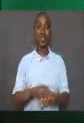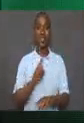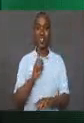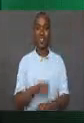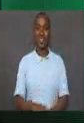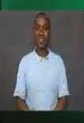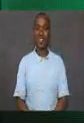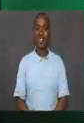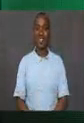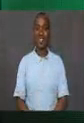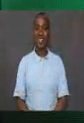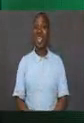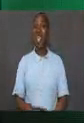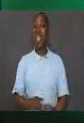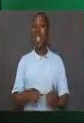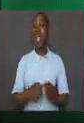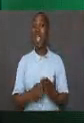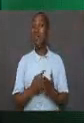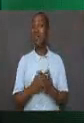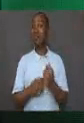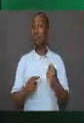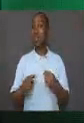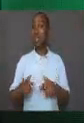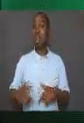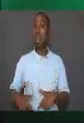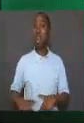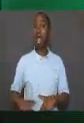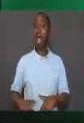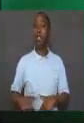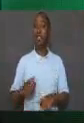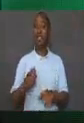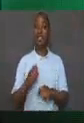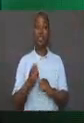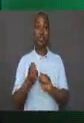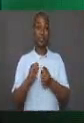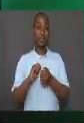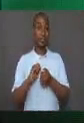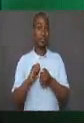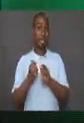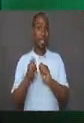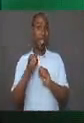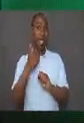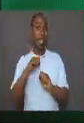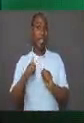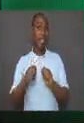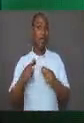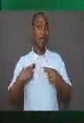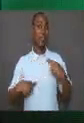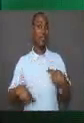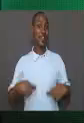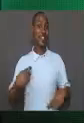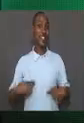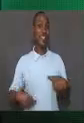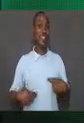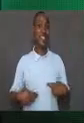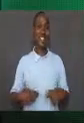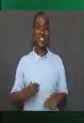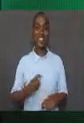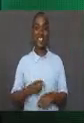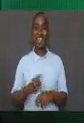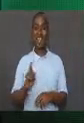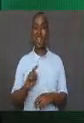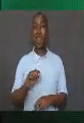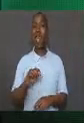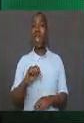Thus, not only are the lungs the site of exchange of gas for respiration, but they are